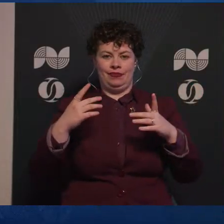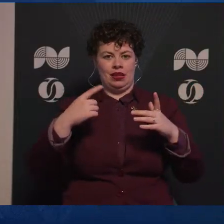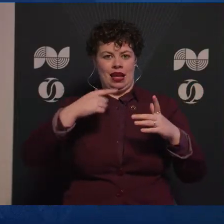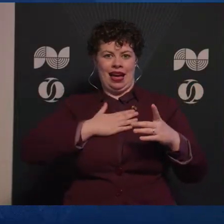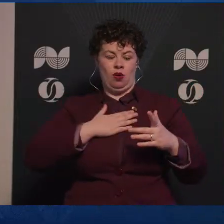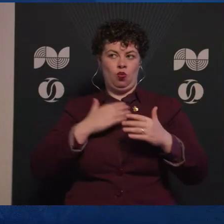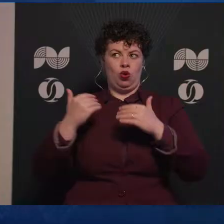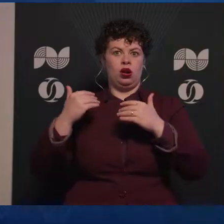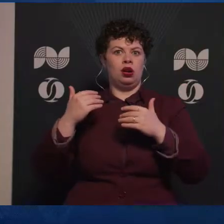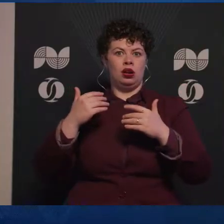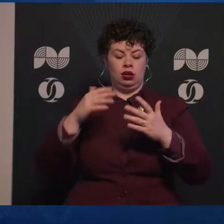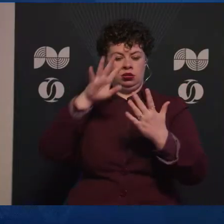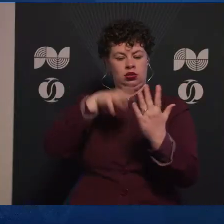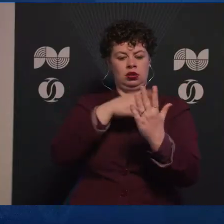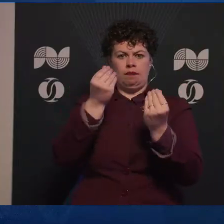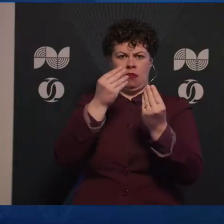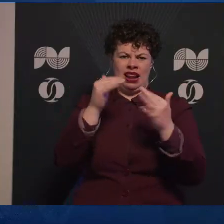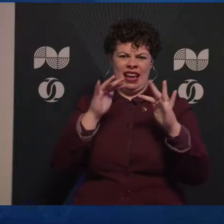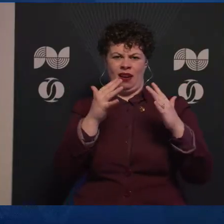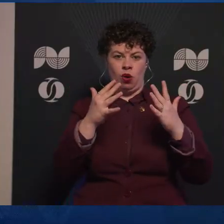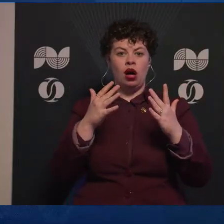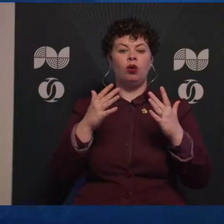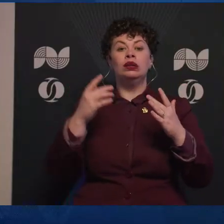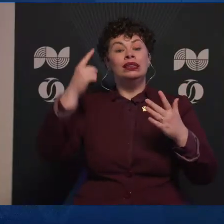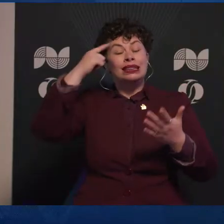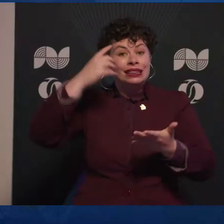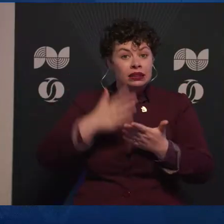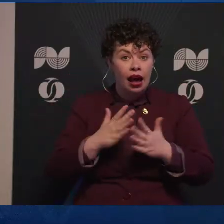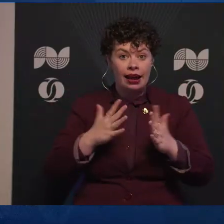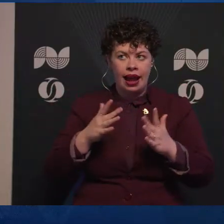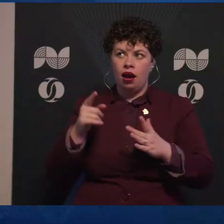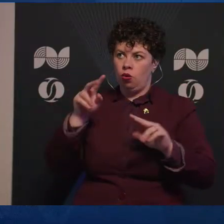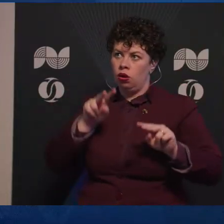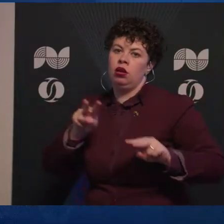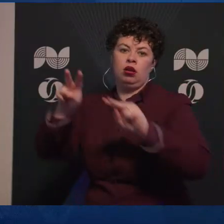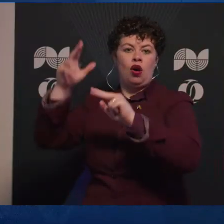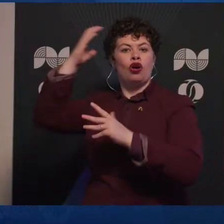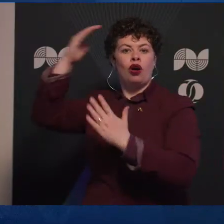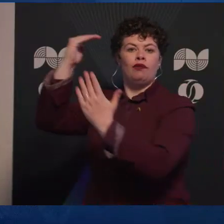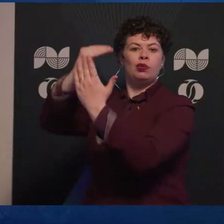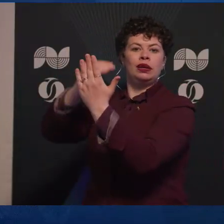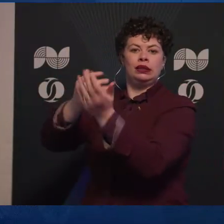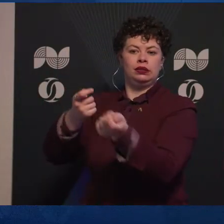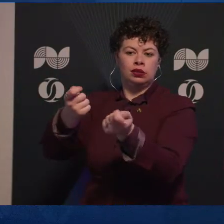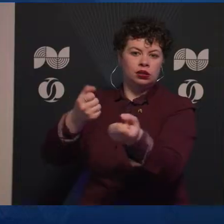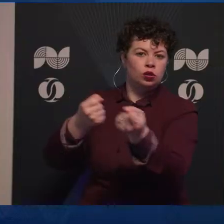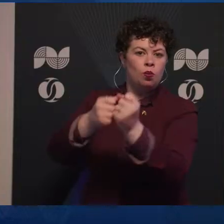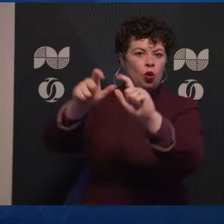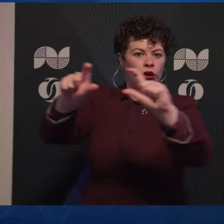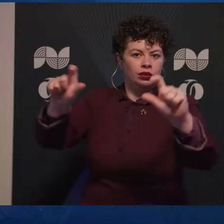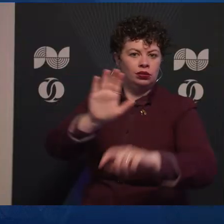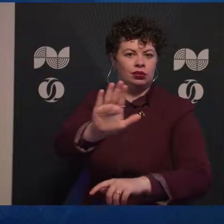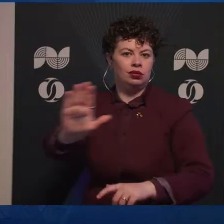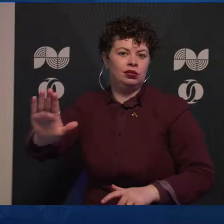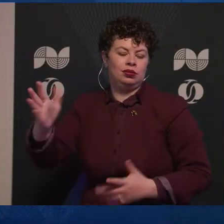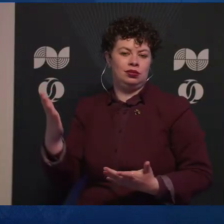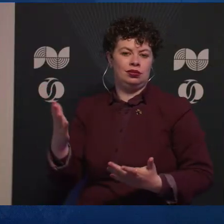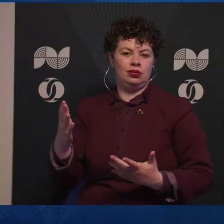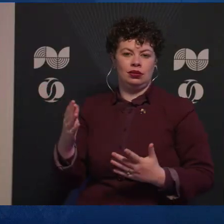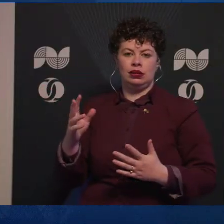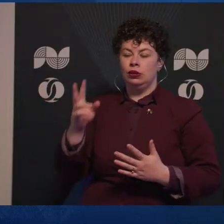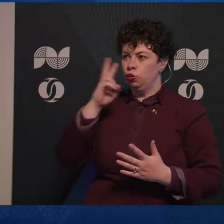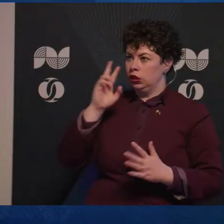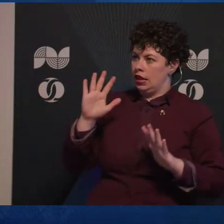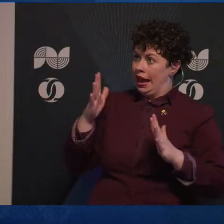the guideline for develop a country. The important is how deeply and how consistent are